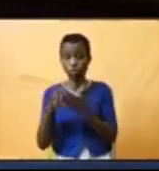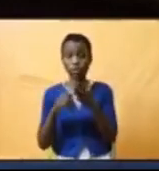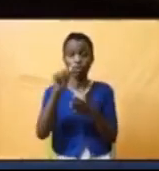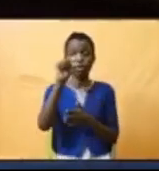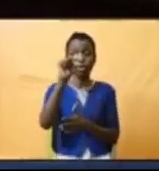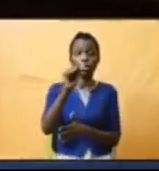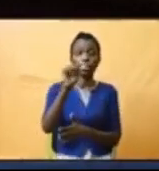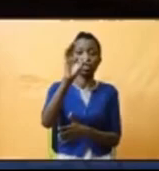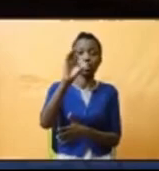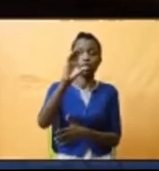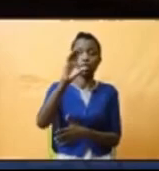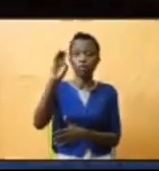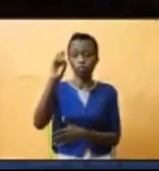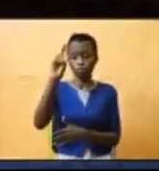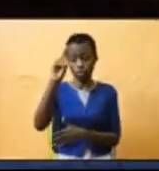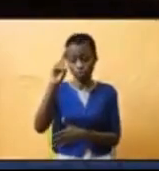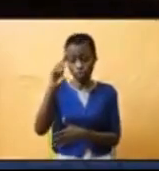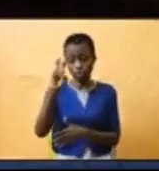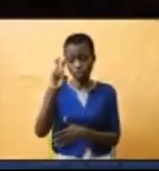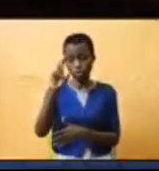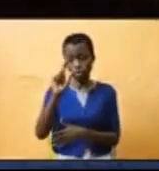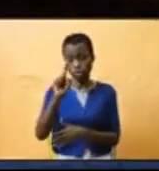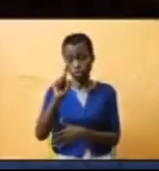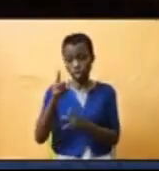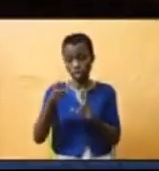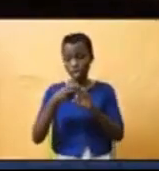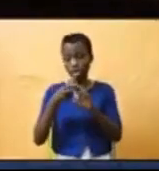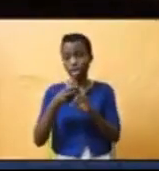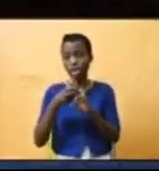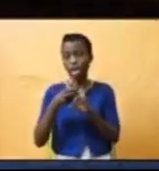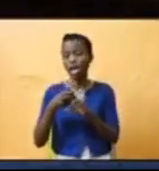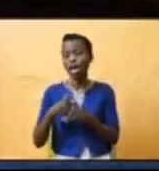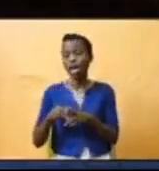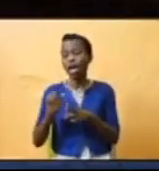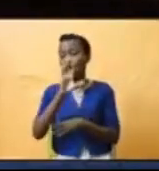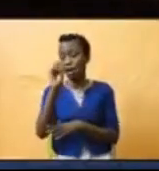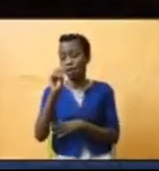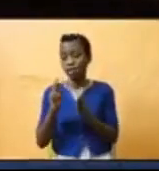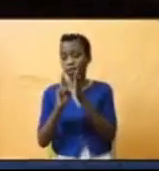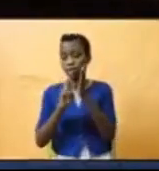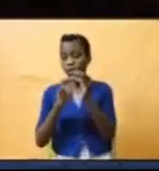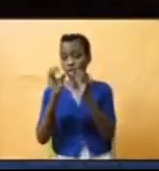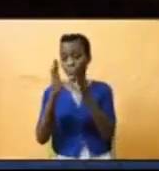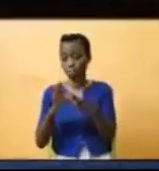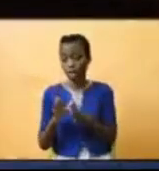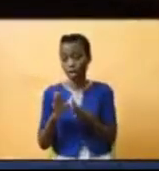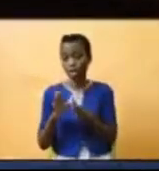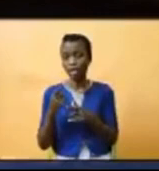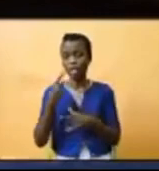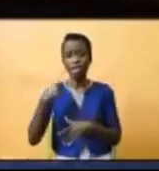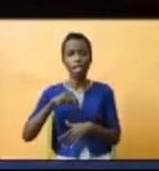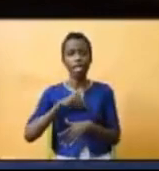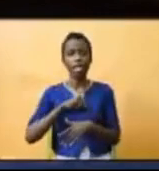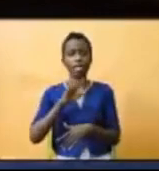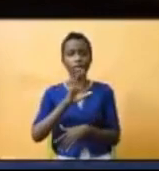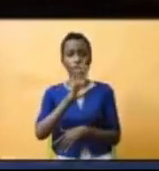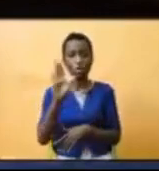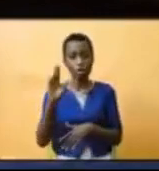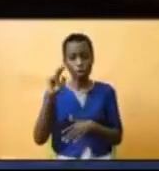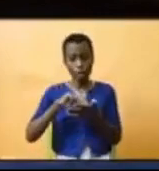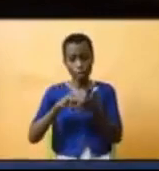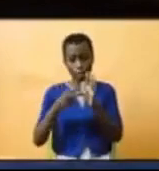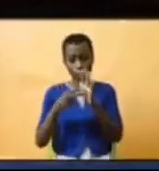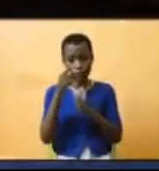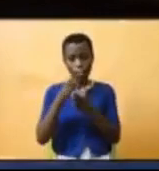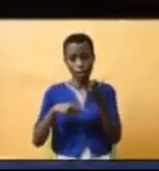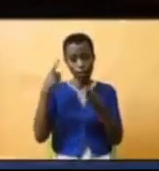AfCoDD 2021, hashtag Africa Rule Maker, hashtag Africa Economic Justice. Tell us to you what it really